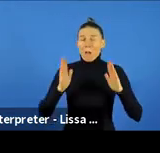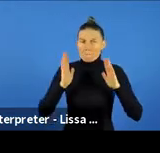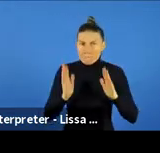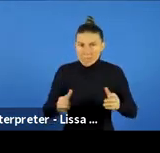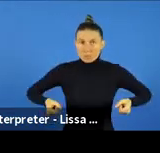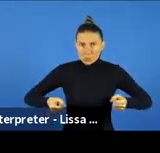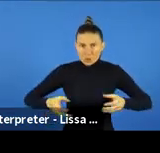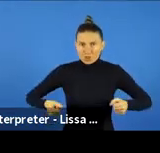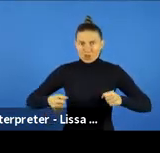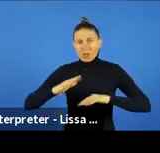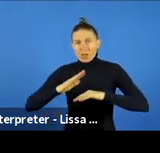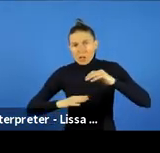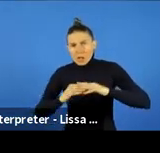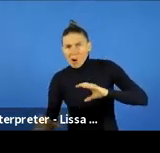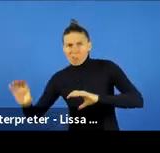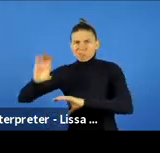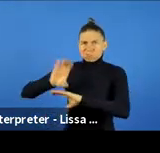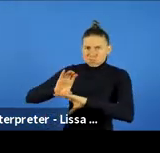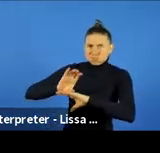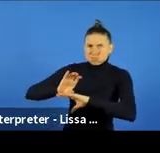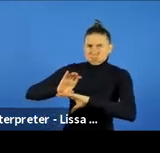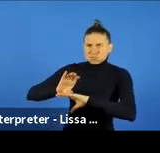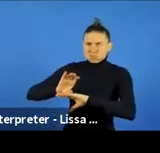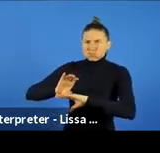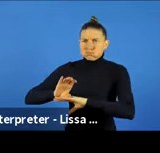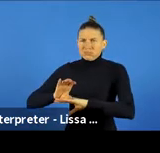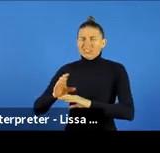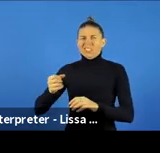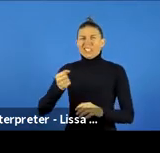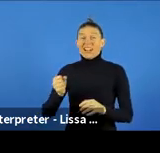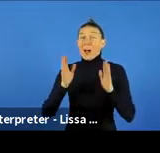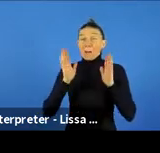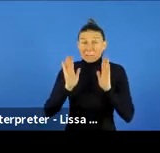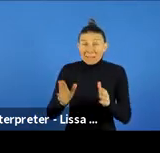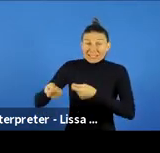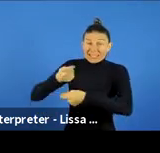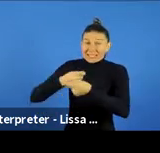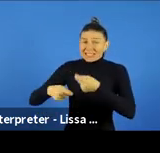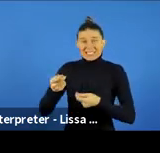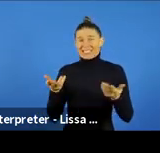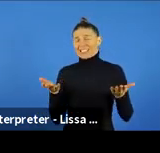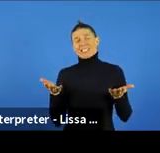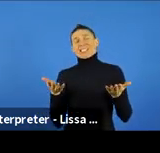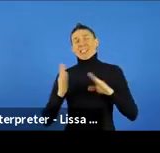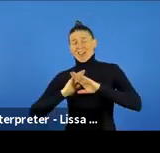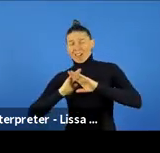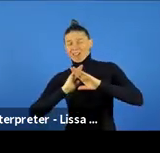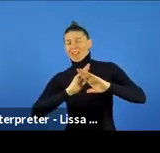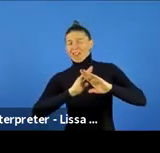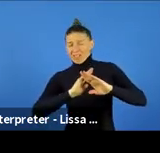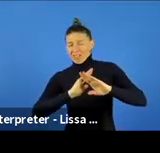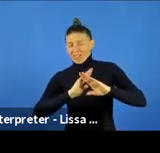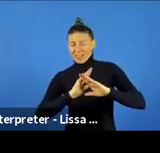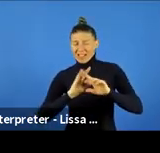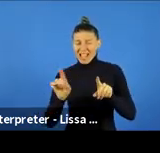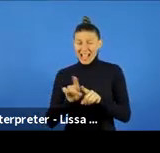the wheelchair. They are very big, not very handy when you need to change them. And they also obstruct basically your face.